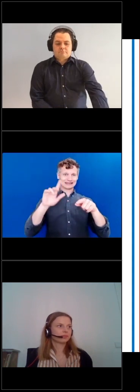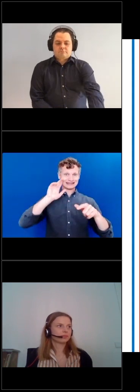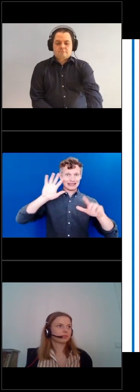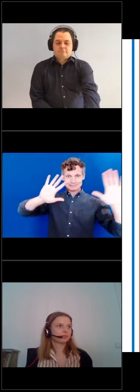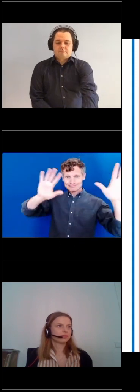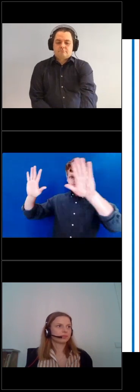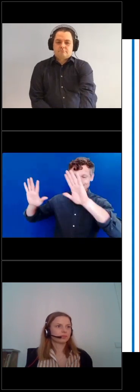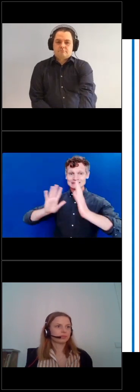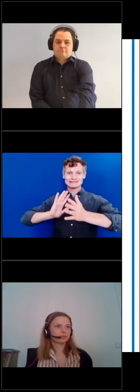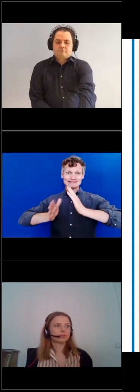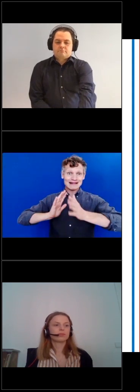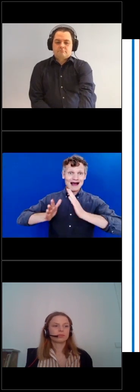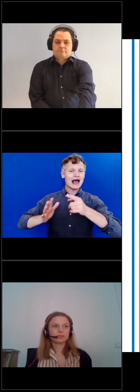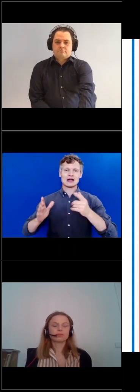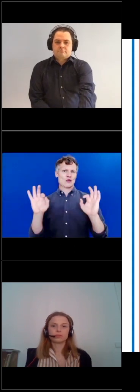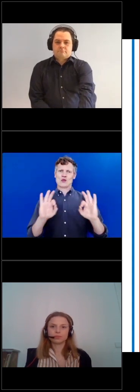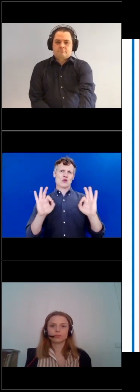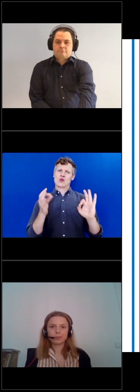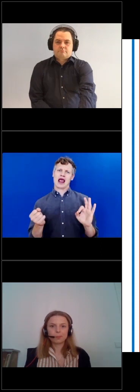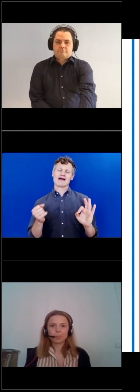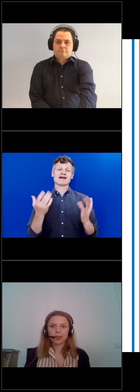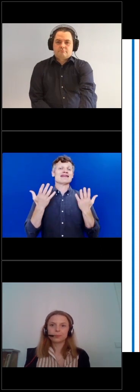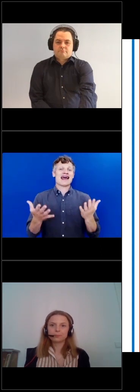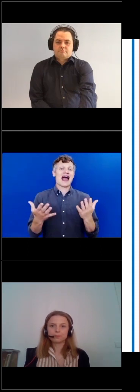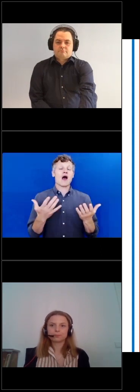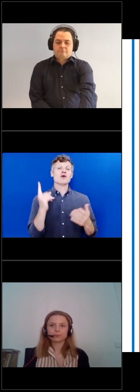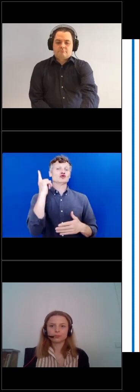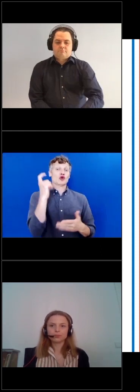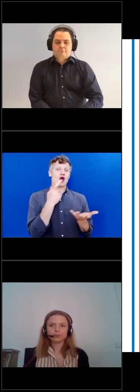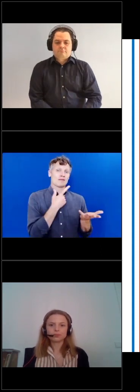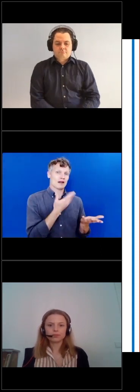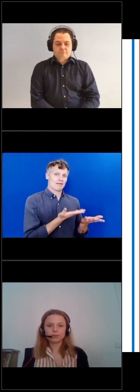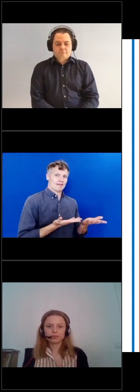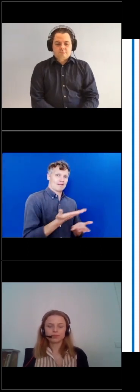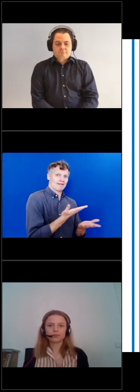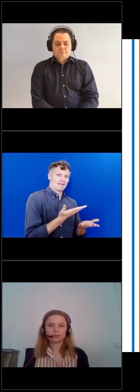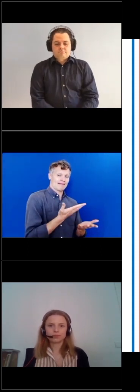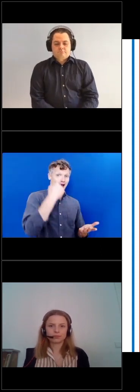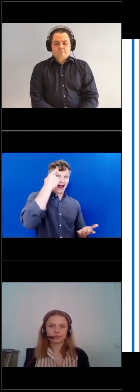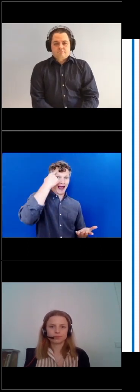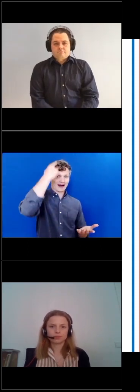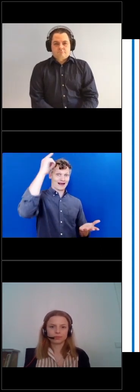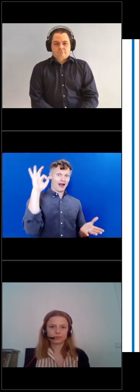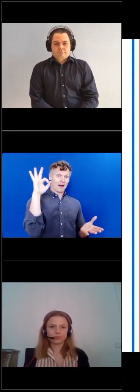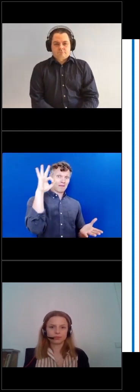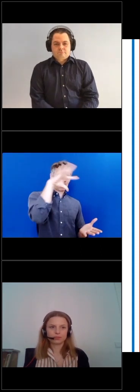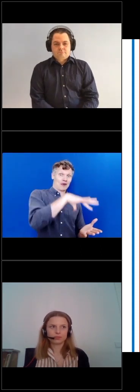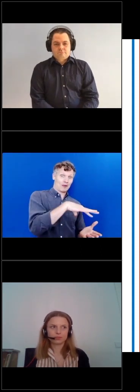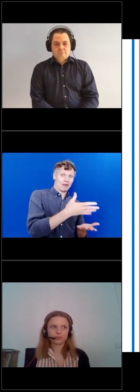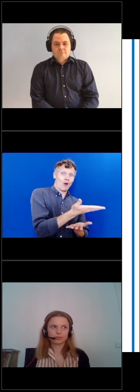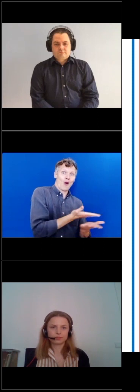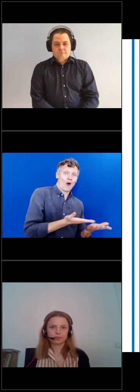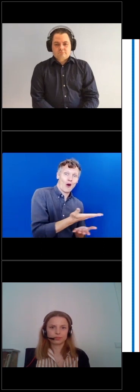early discussion, because our concern about the availability